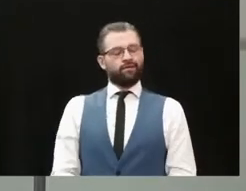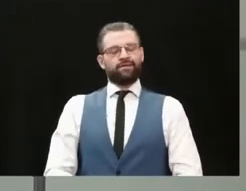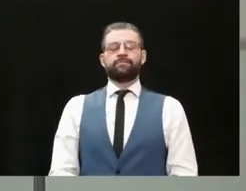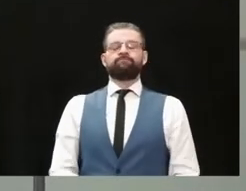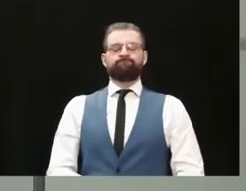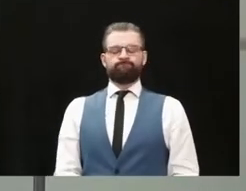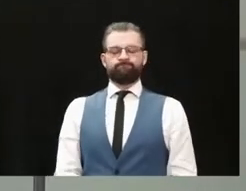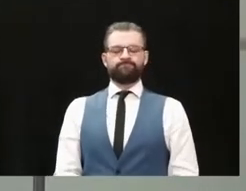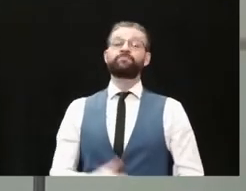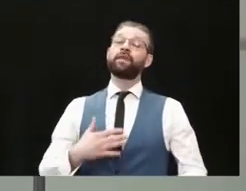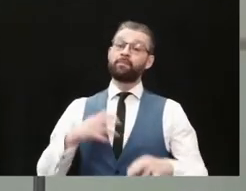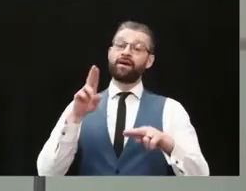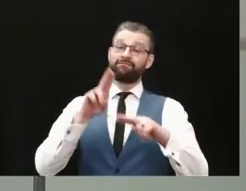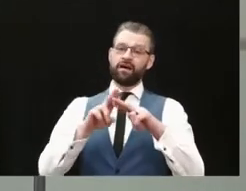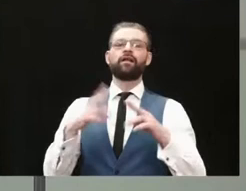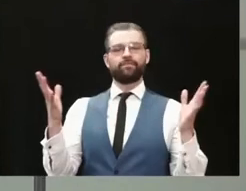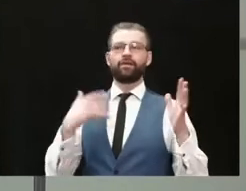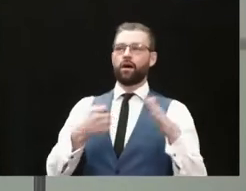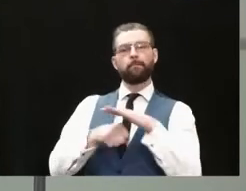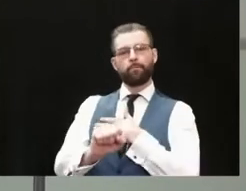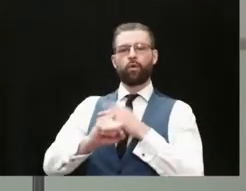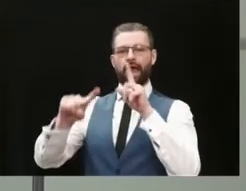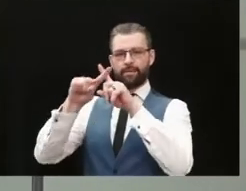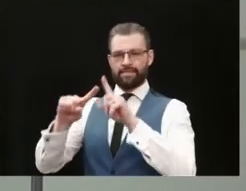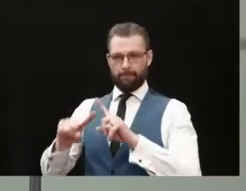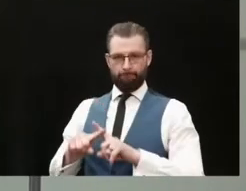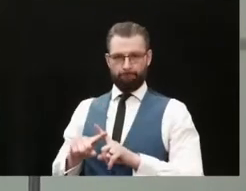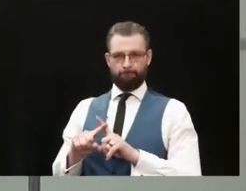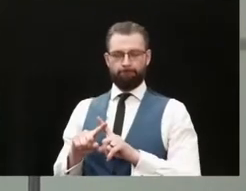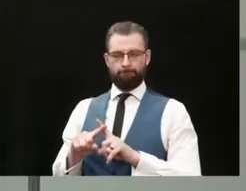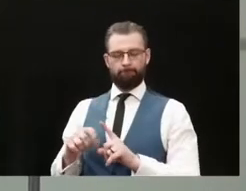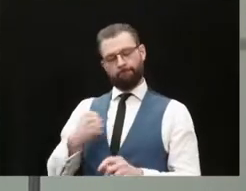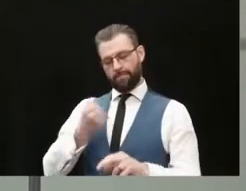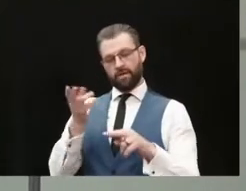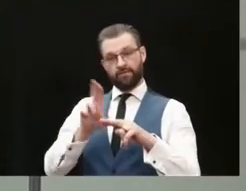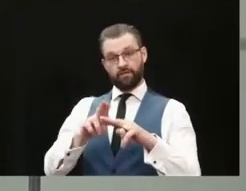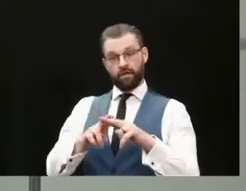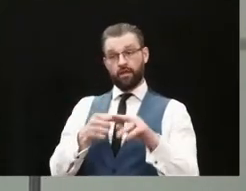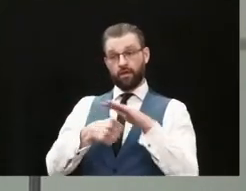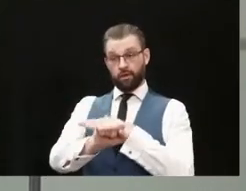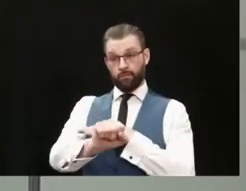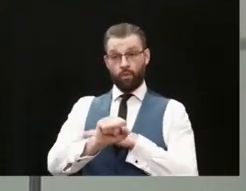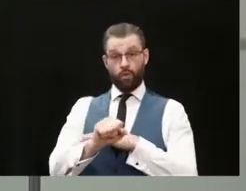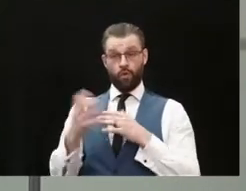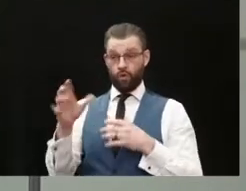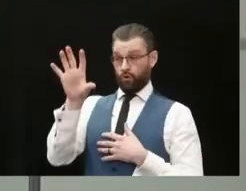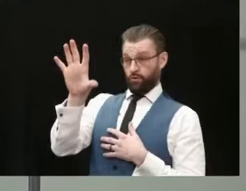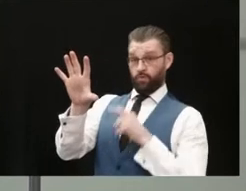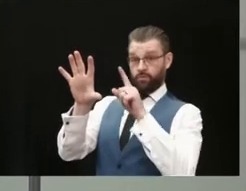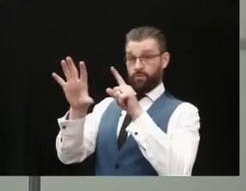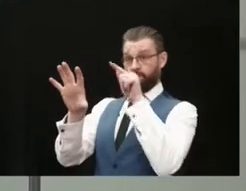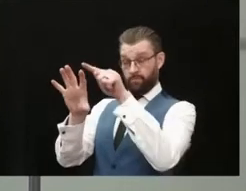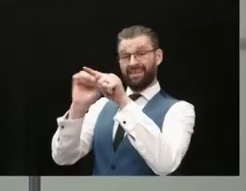My father, I was born in Amsterdam. My father was born in the city of Zwolle, where his father was a